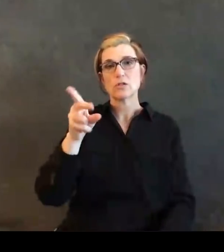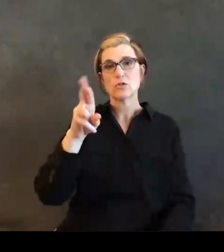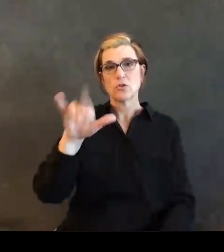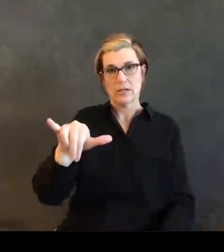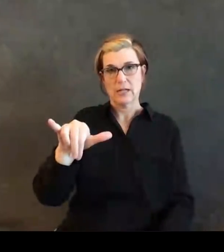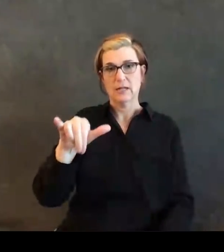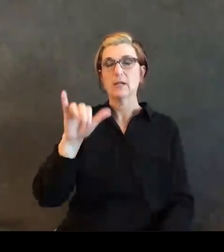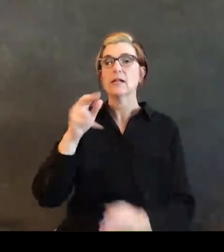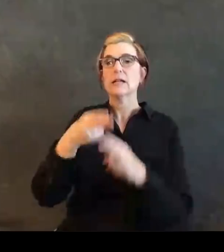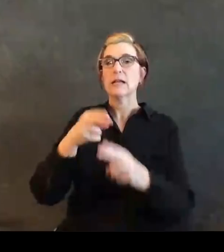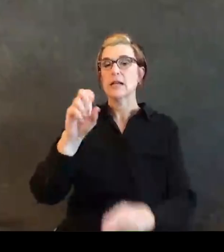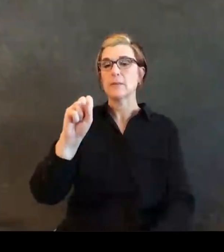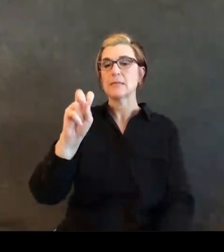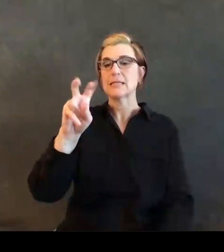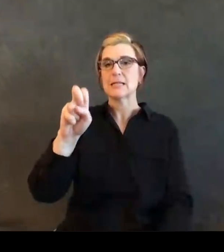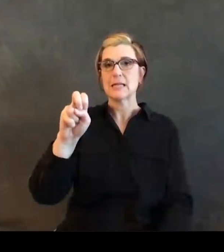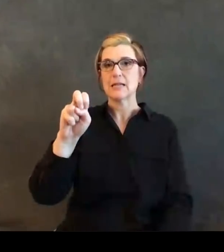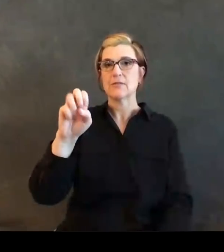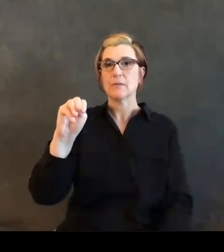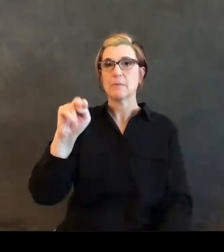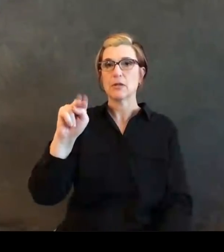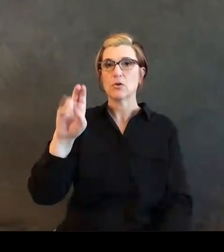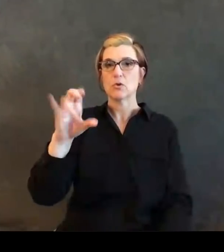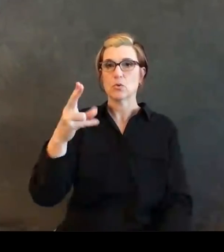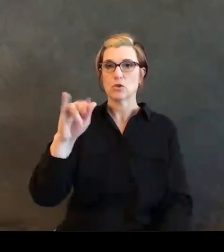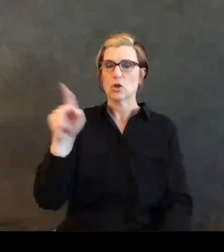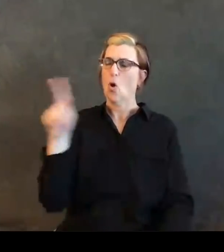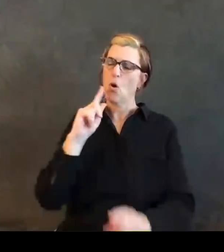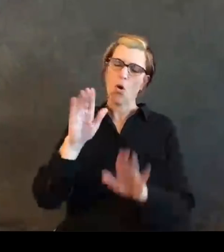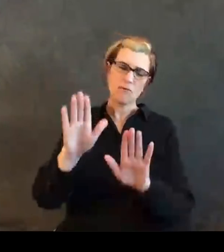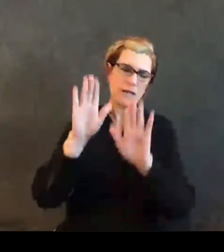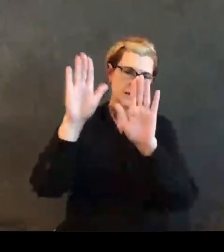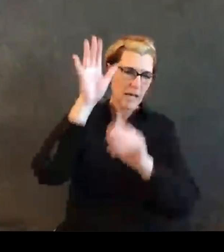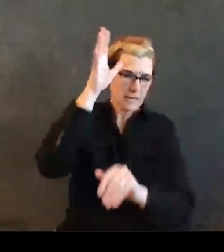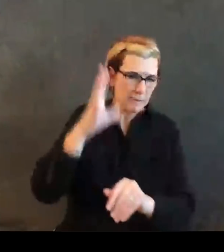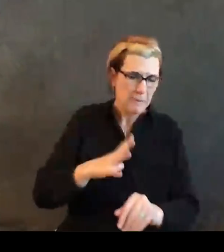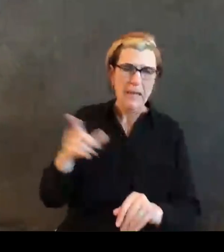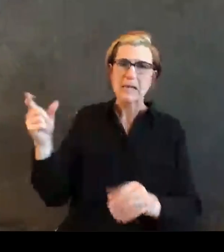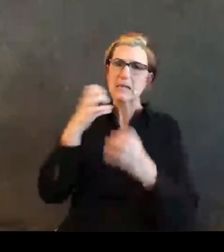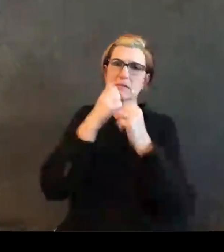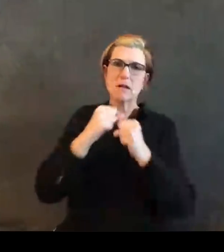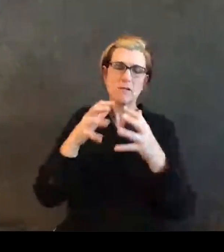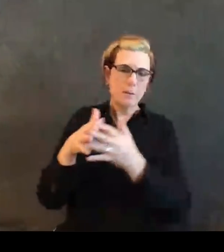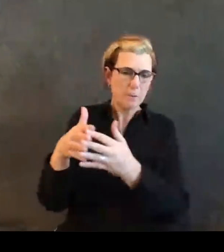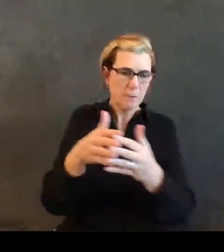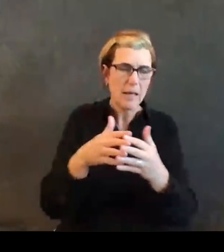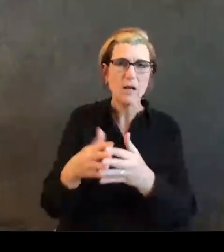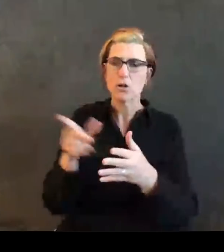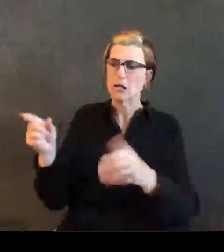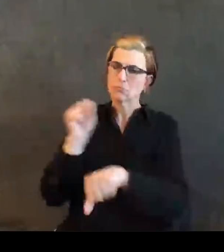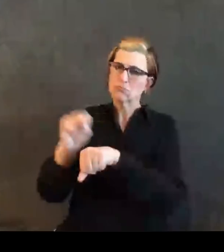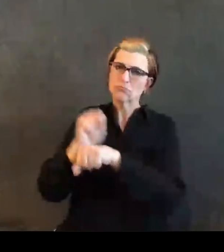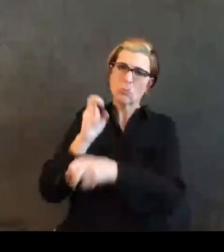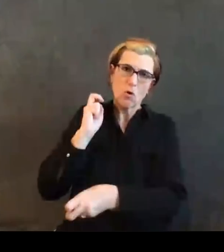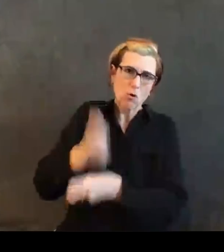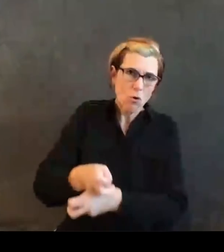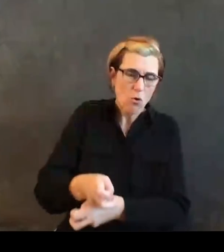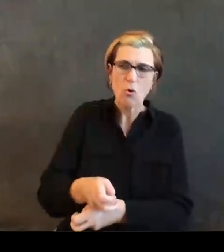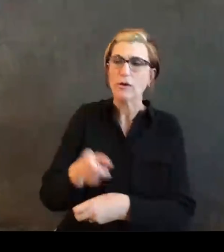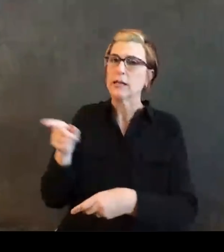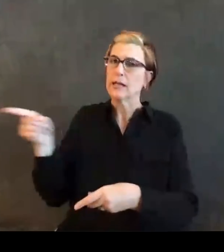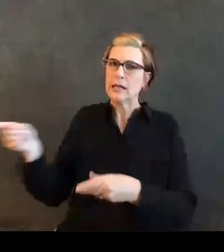Mnuchin is a fantastic guy, and he loves our country, and he's been dealing with both sides, Republican